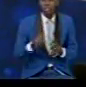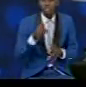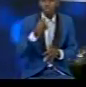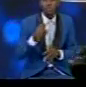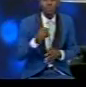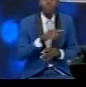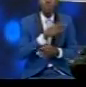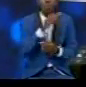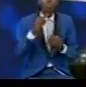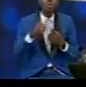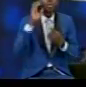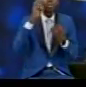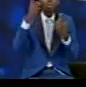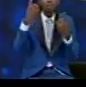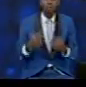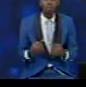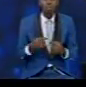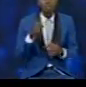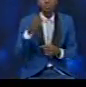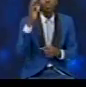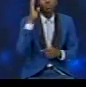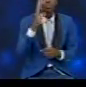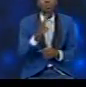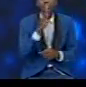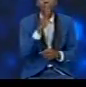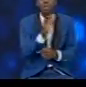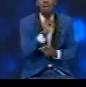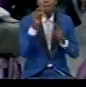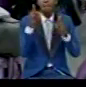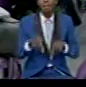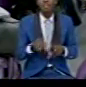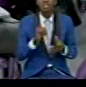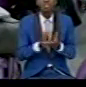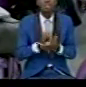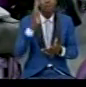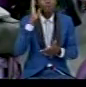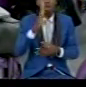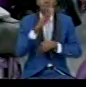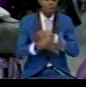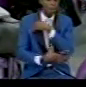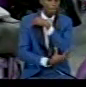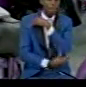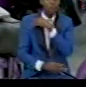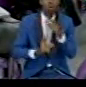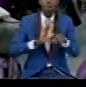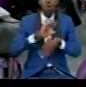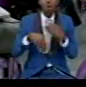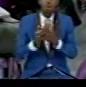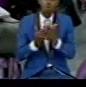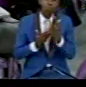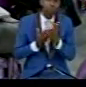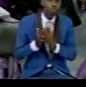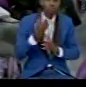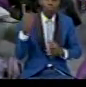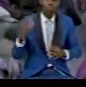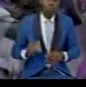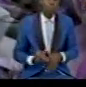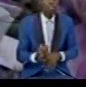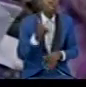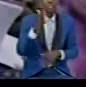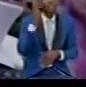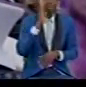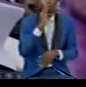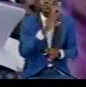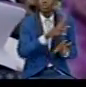that, that you will be a person that will be poor all through eternity. There will be no